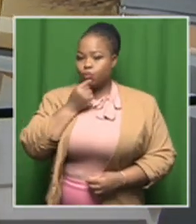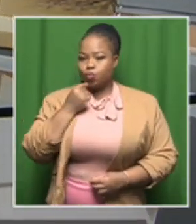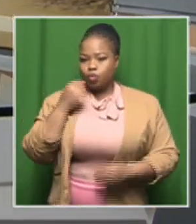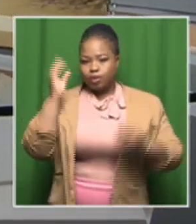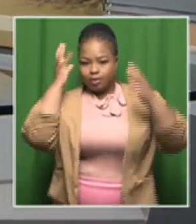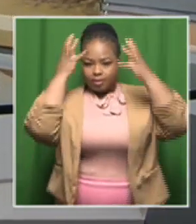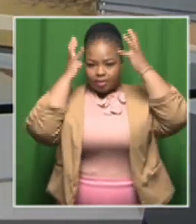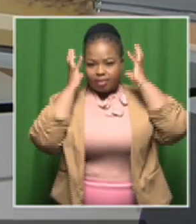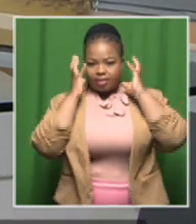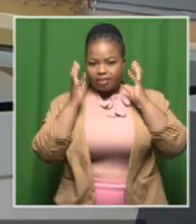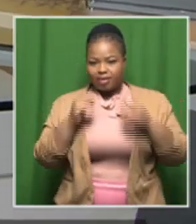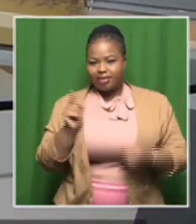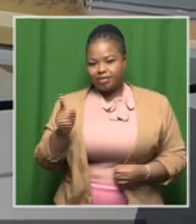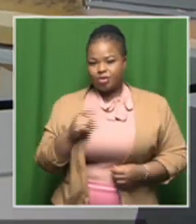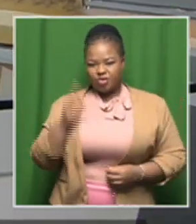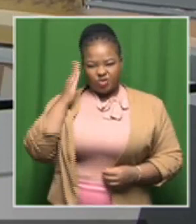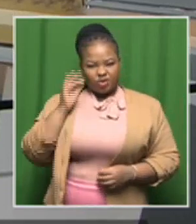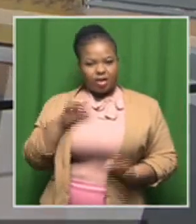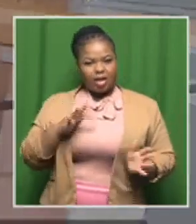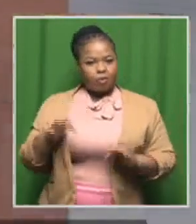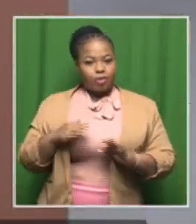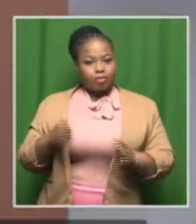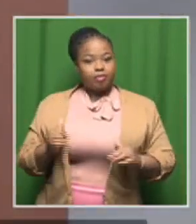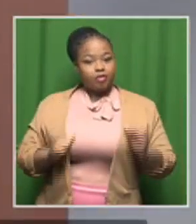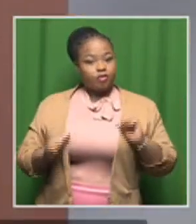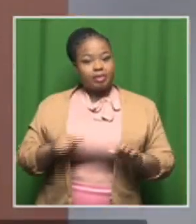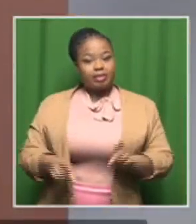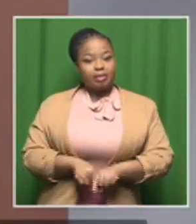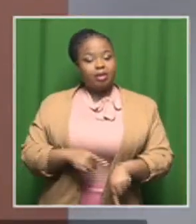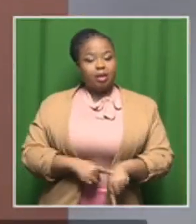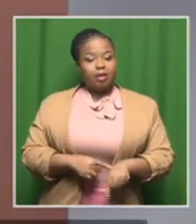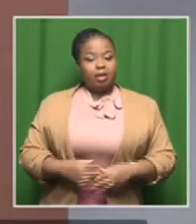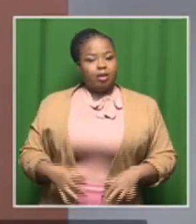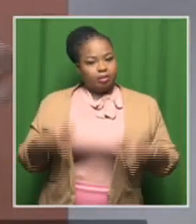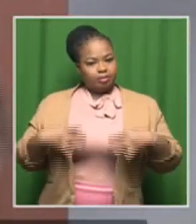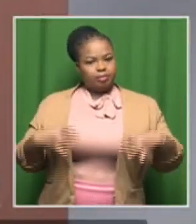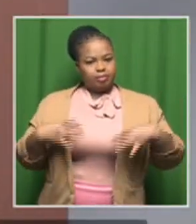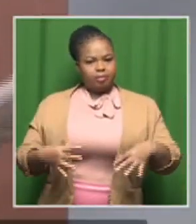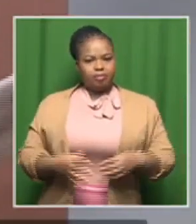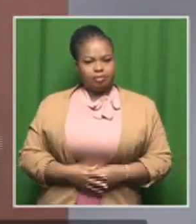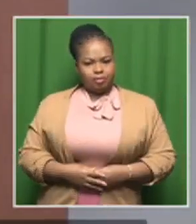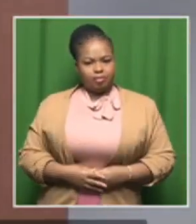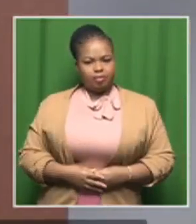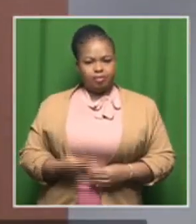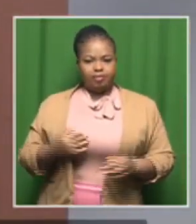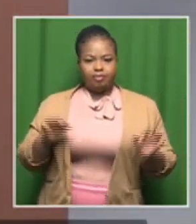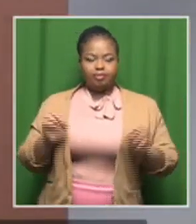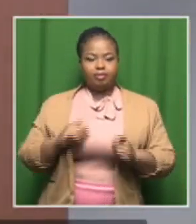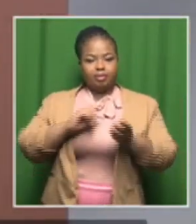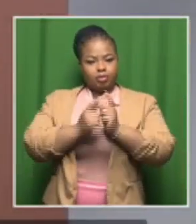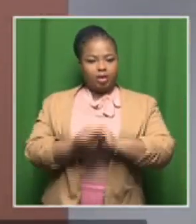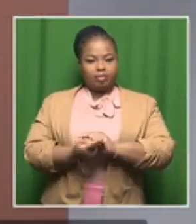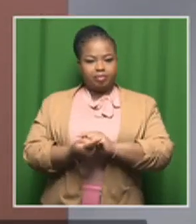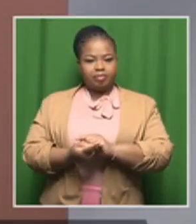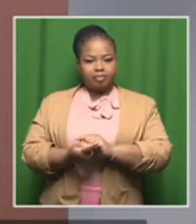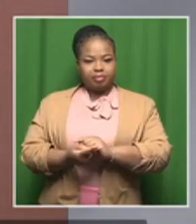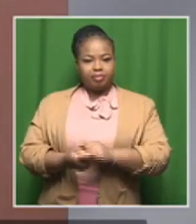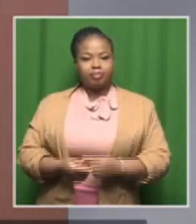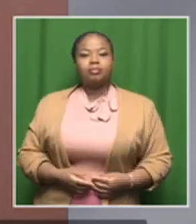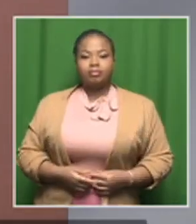creating that character. You know how you used to do it on the stage, put the wig on, the dress, and then become her. You know what? Become